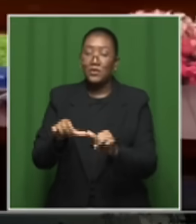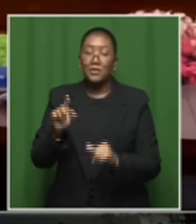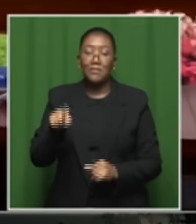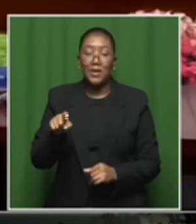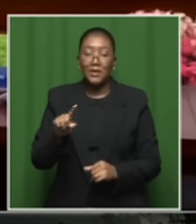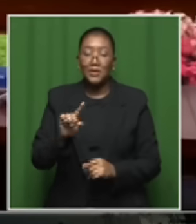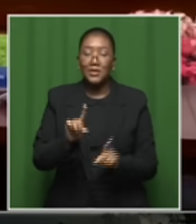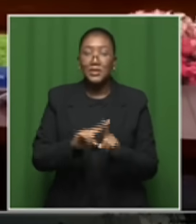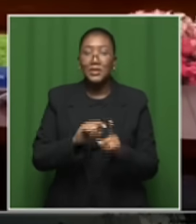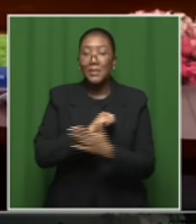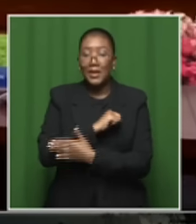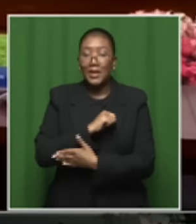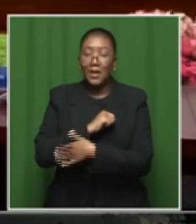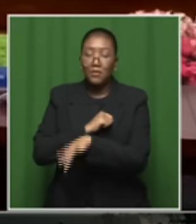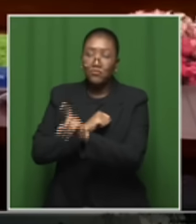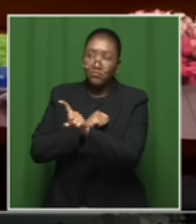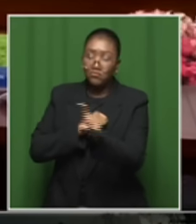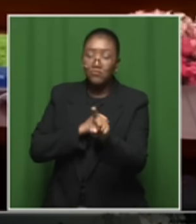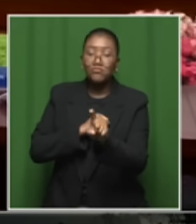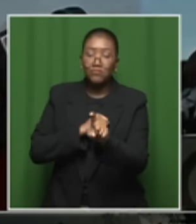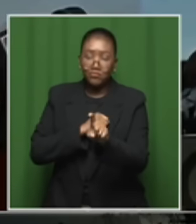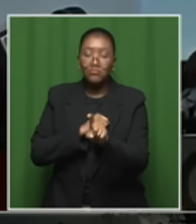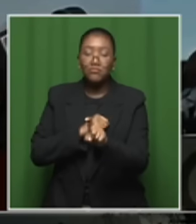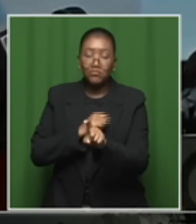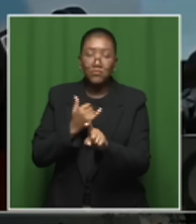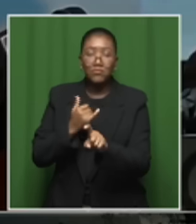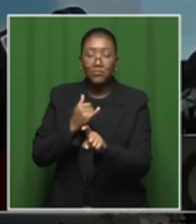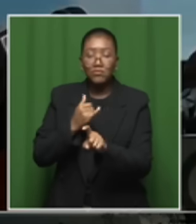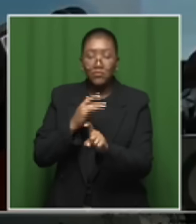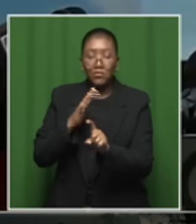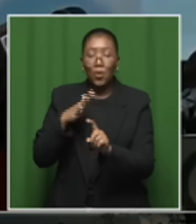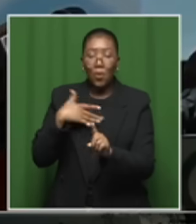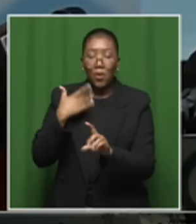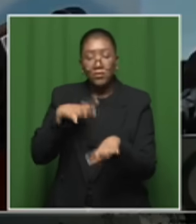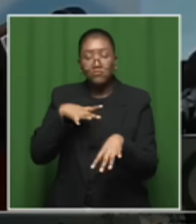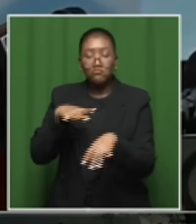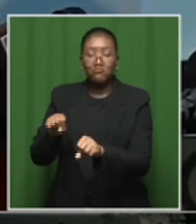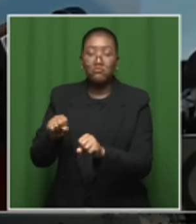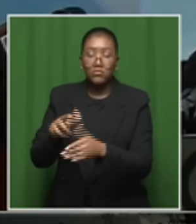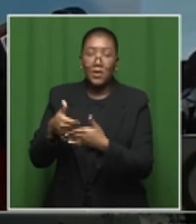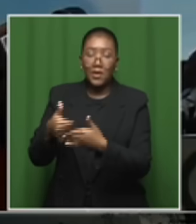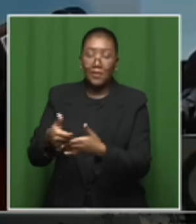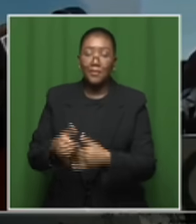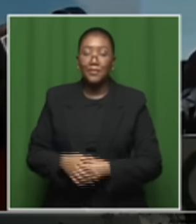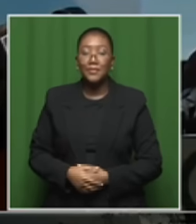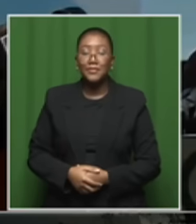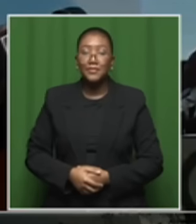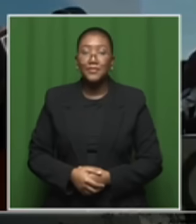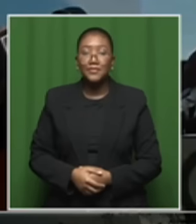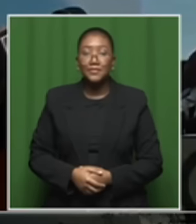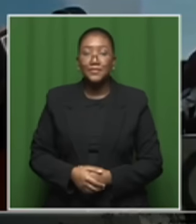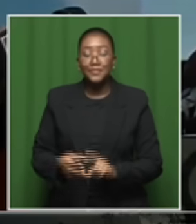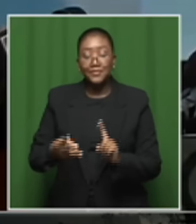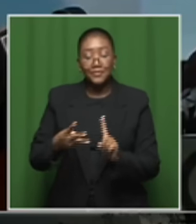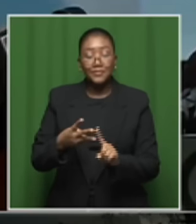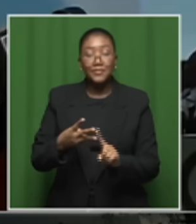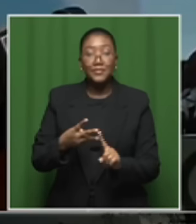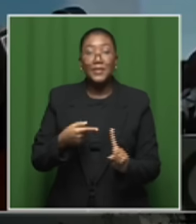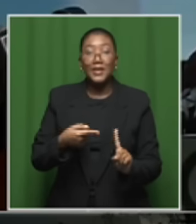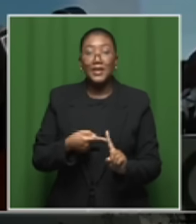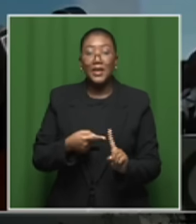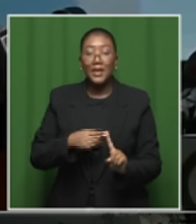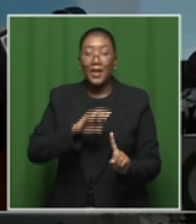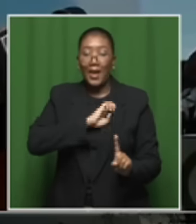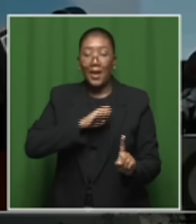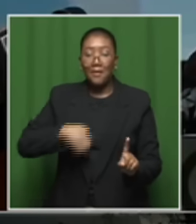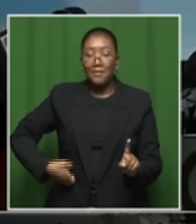other who are perhaps prepared to host him. Secondly, he is not an ambassador,